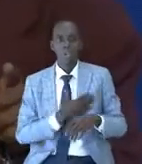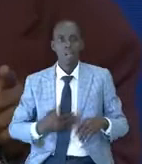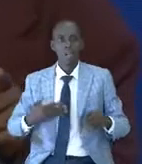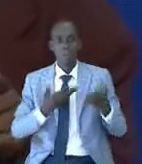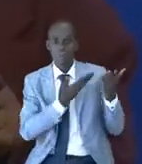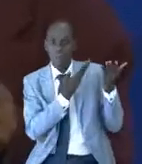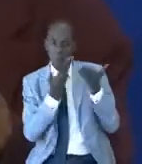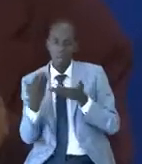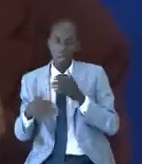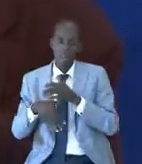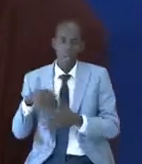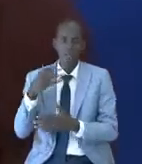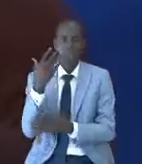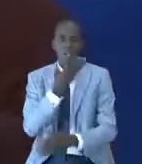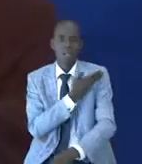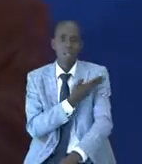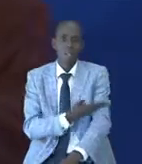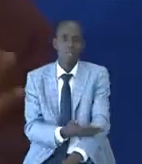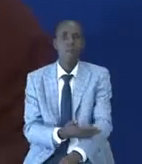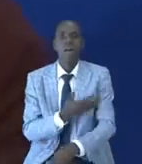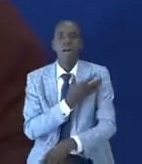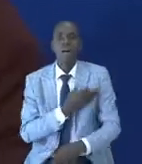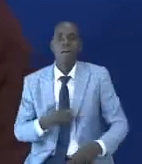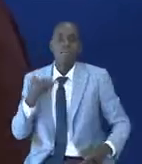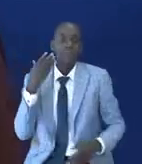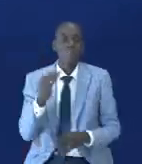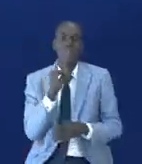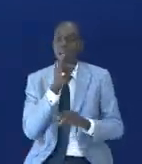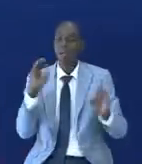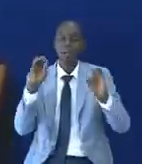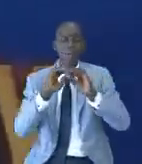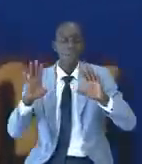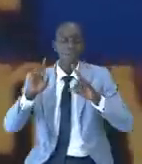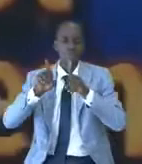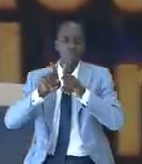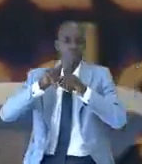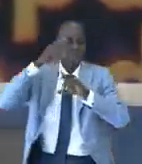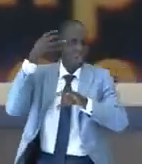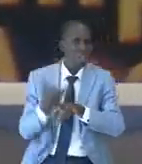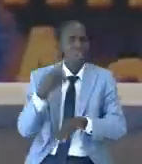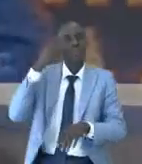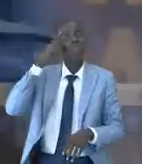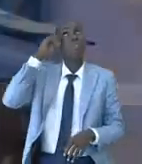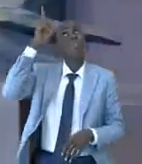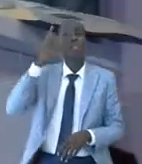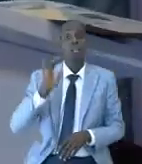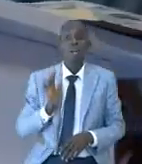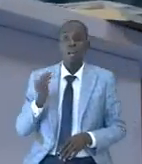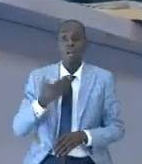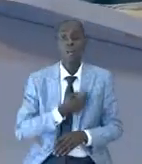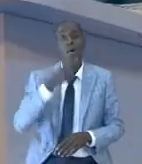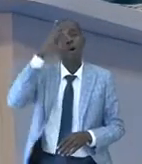stretch out arm, and there is nothing too hard for thee. Our God